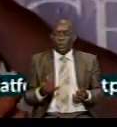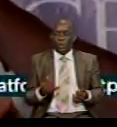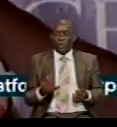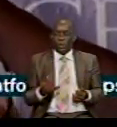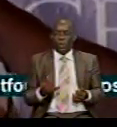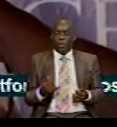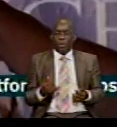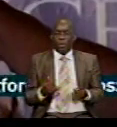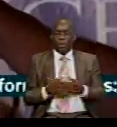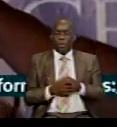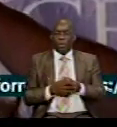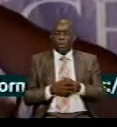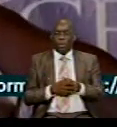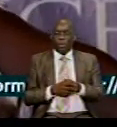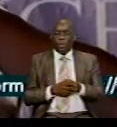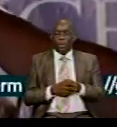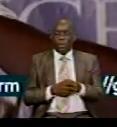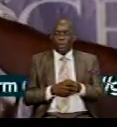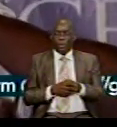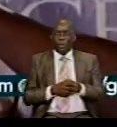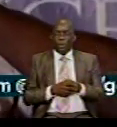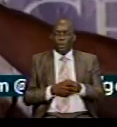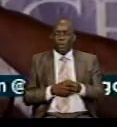Today, so